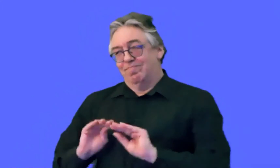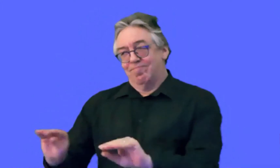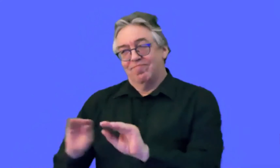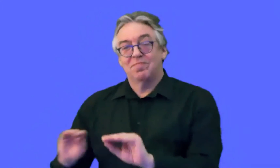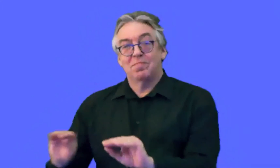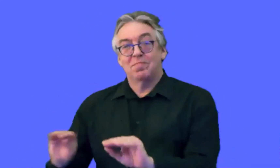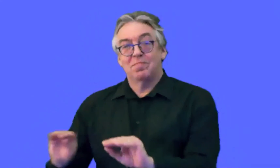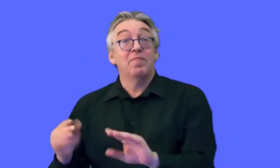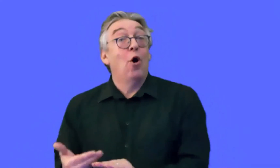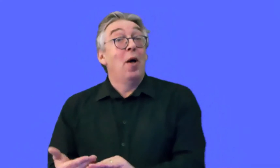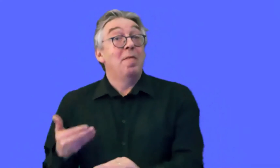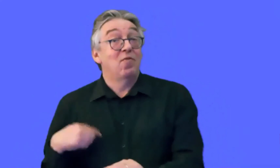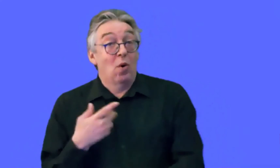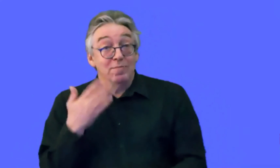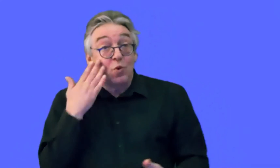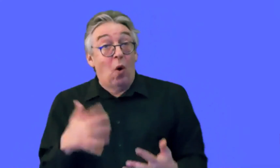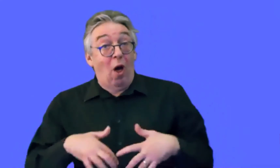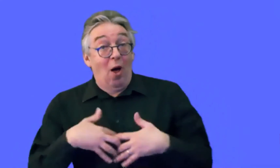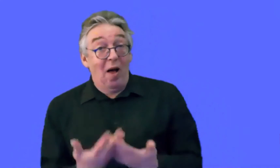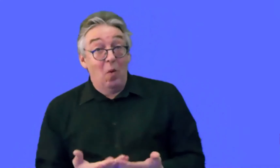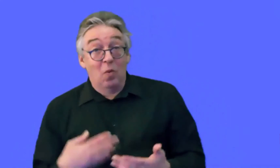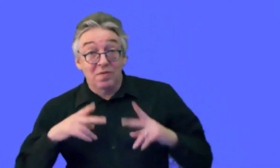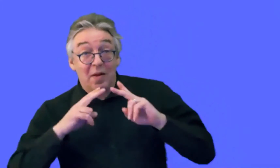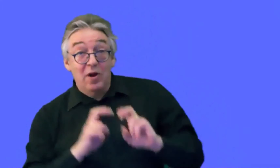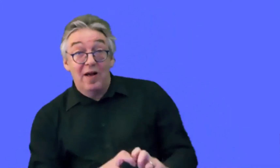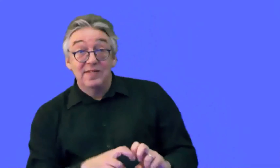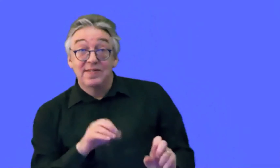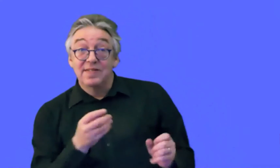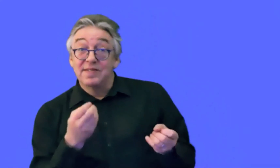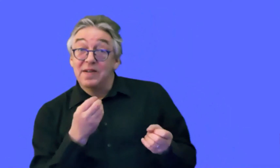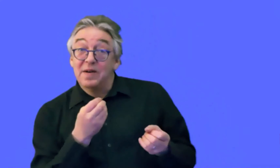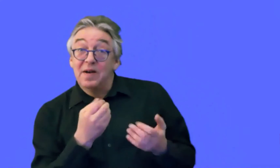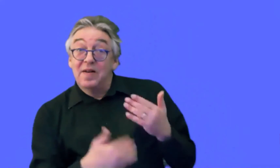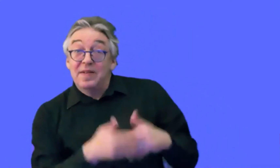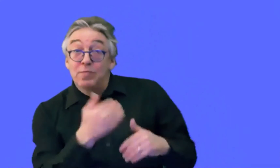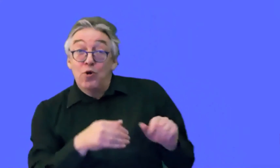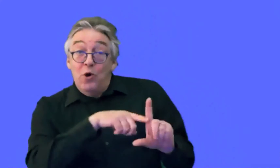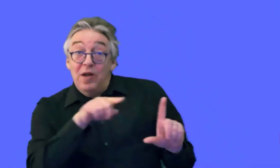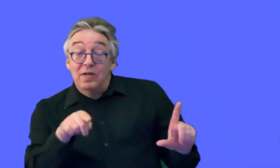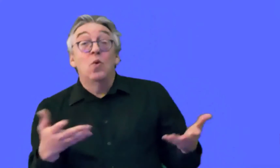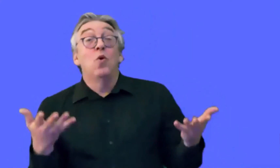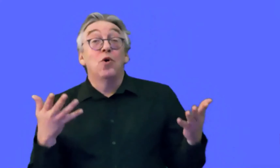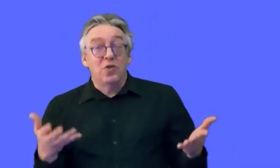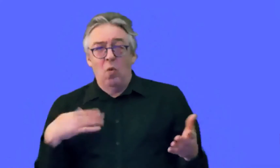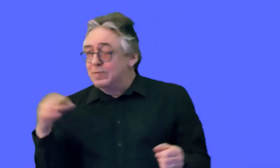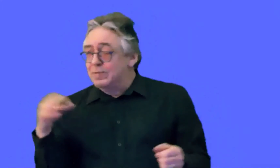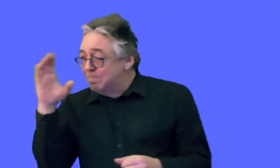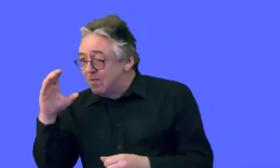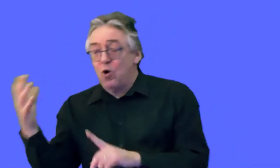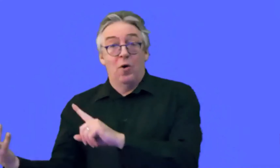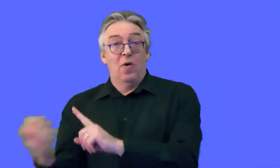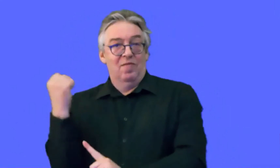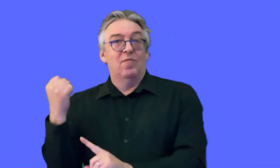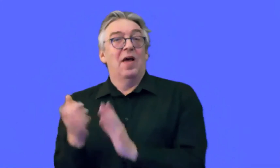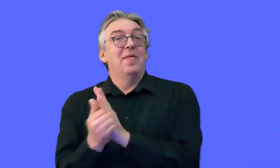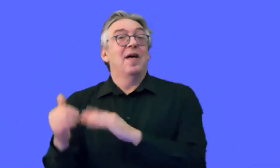good in how to analyze the disability data, and this time around we got experts, and these are the very same fellows